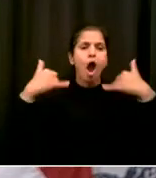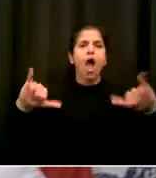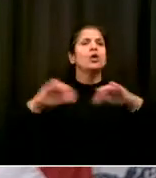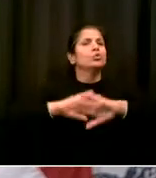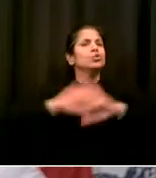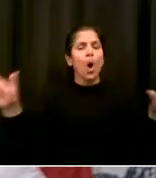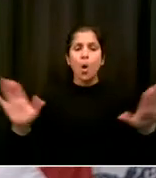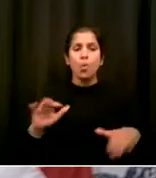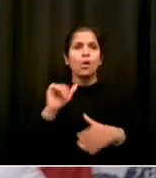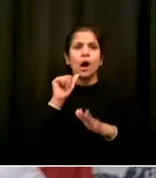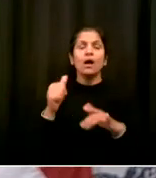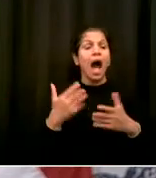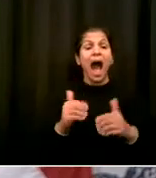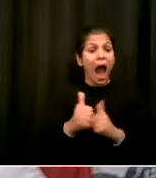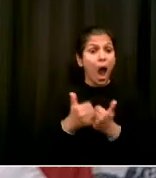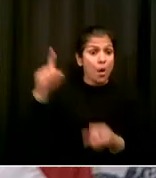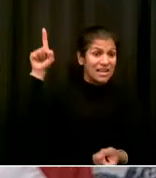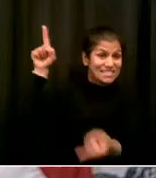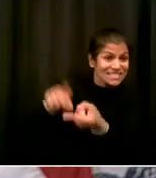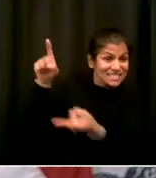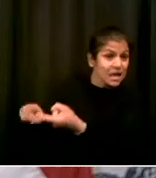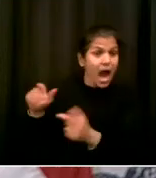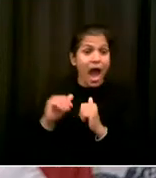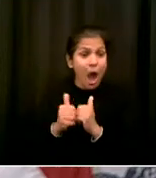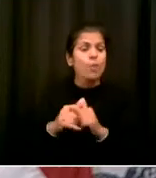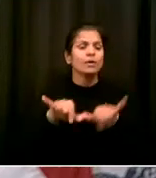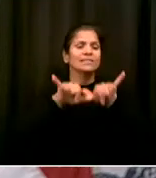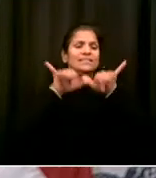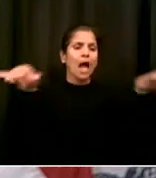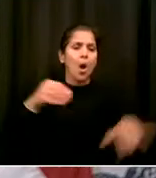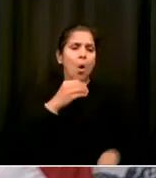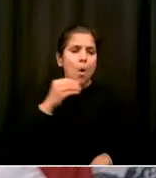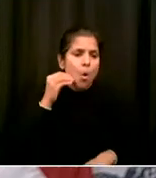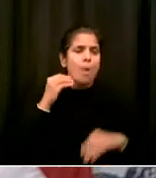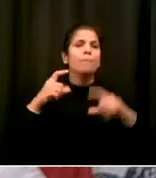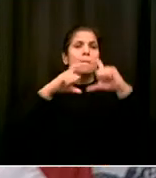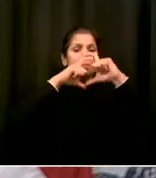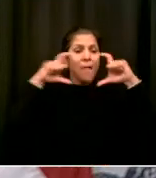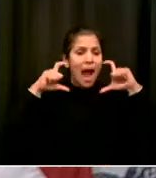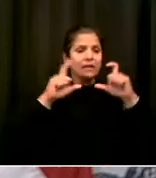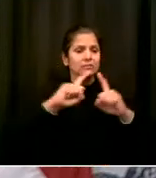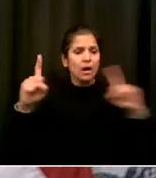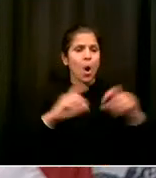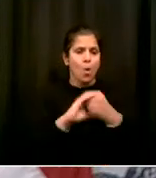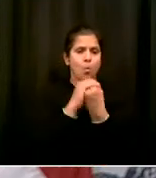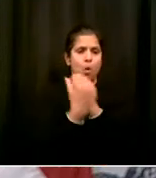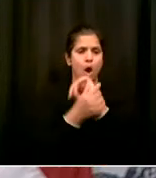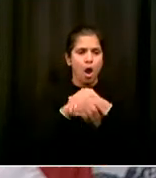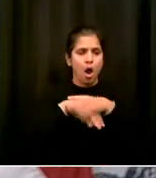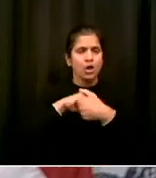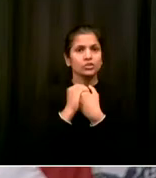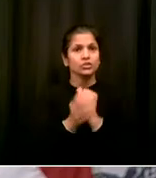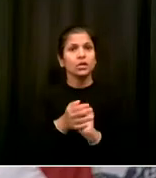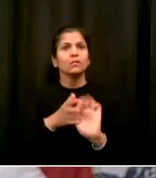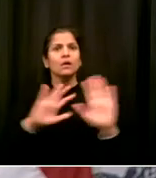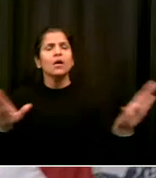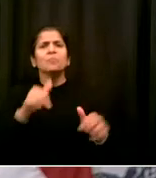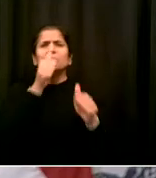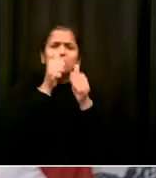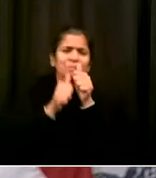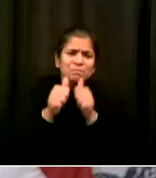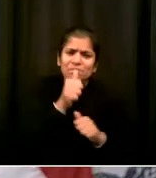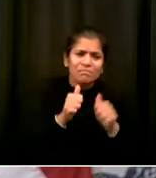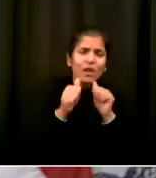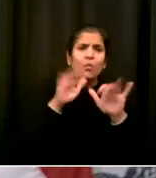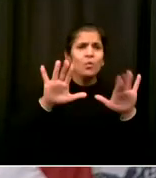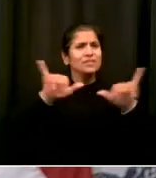sense. Next year, you'll be able to celebrate all you want if we get this right. But if people keep getting sick because of doing the wrong thing,